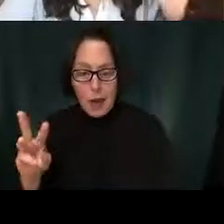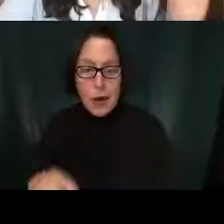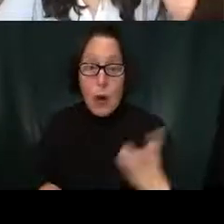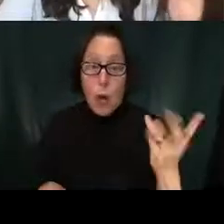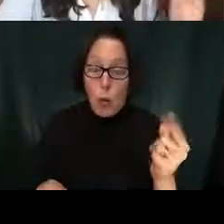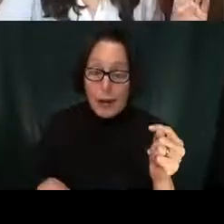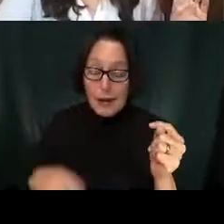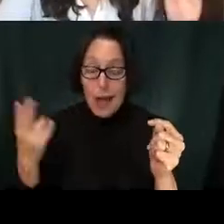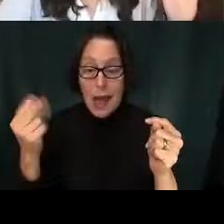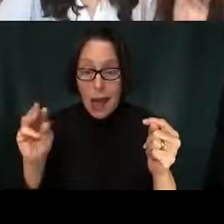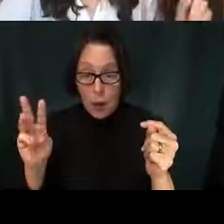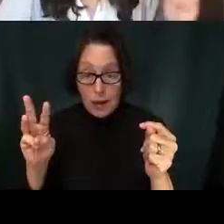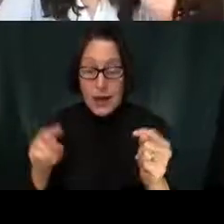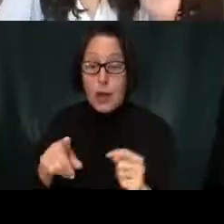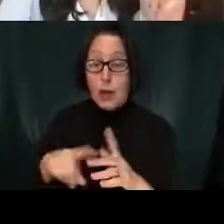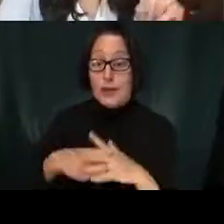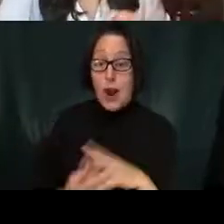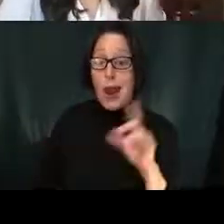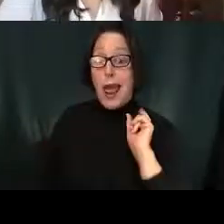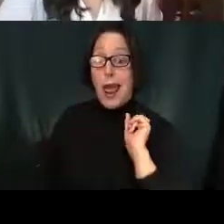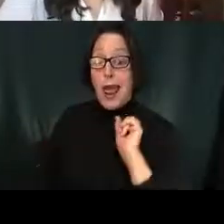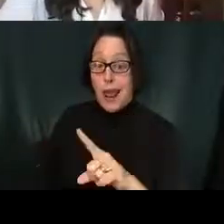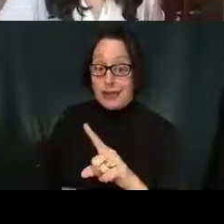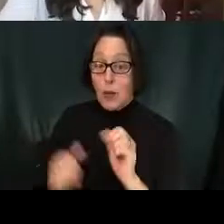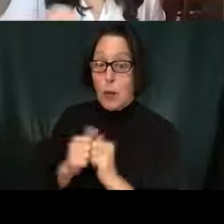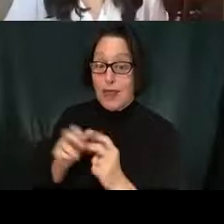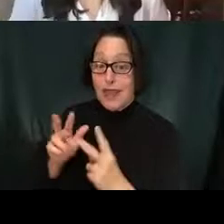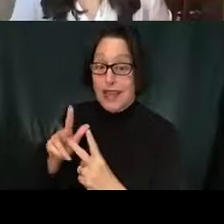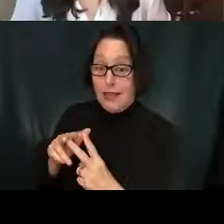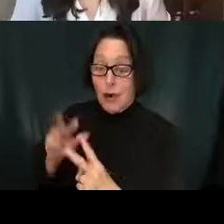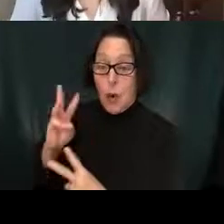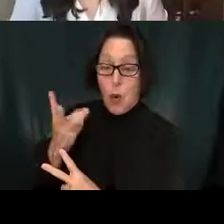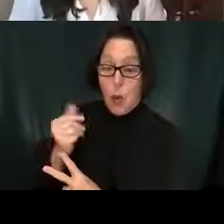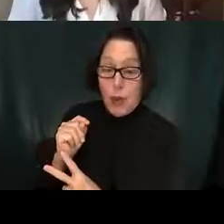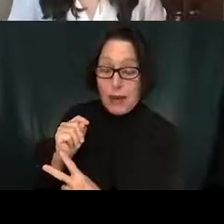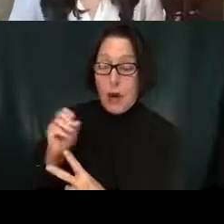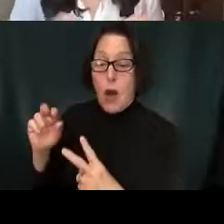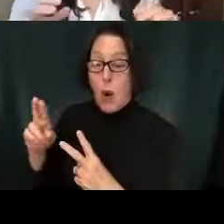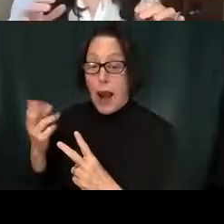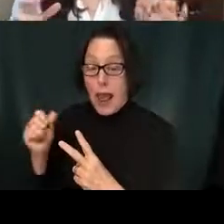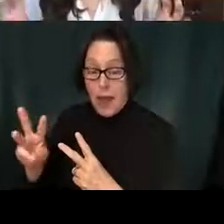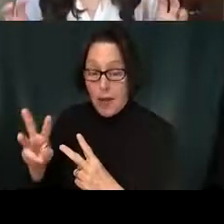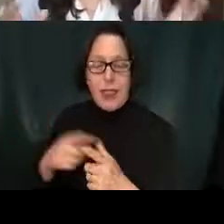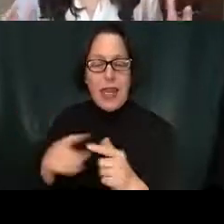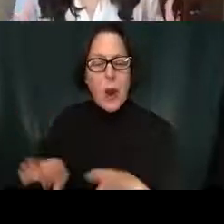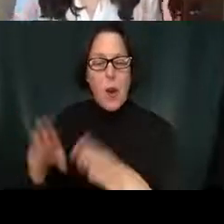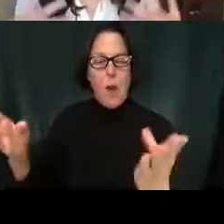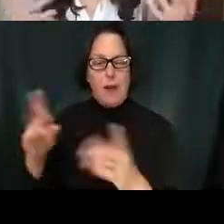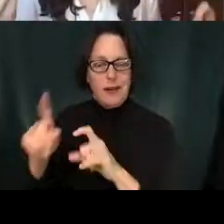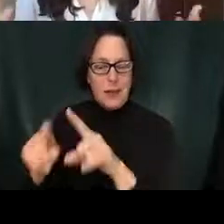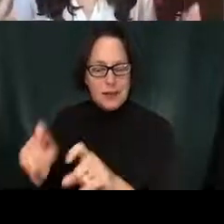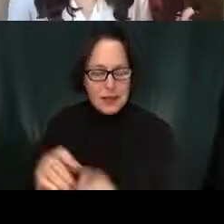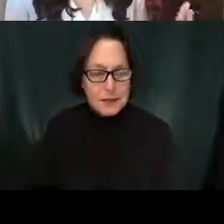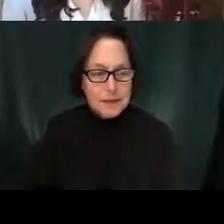If you can start a question with what or how, you are more likely asking an open inquiry question. The second kind of question